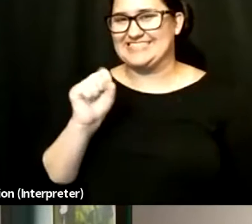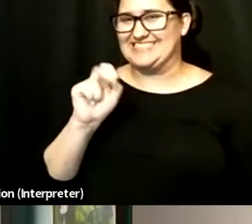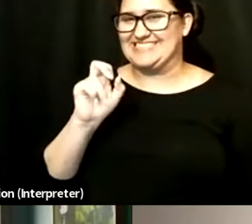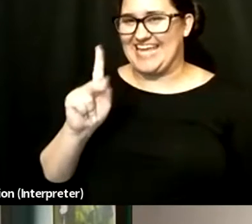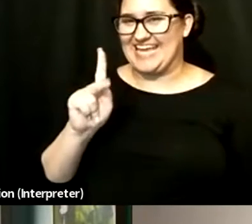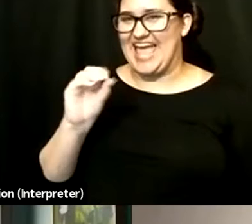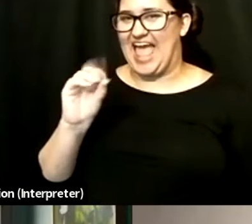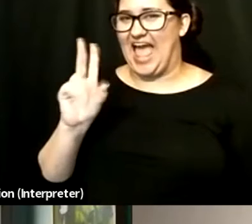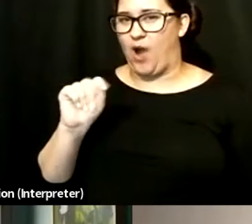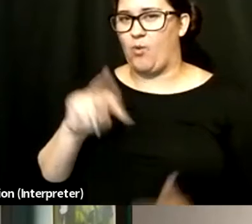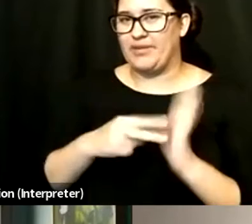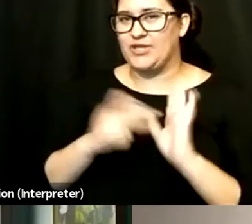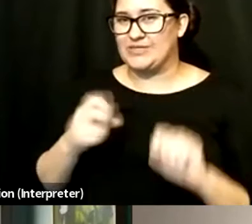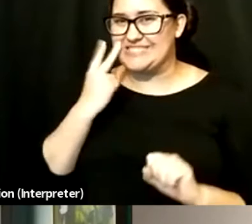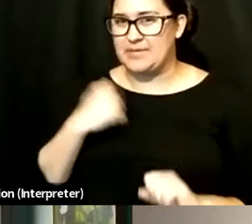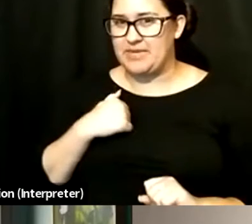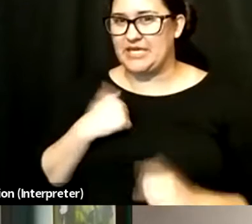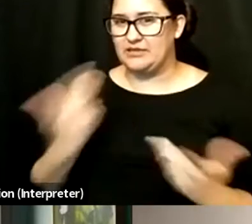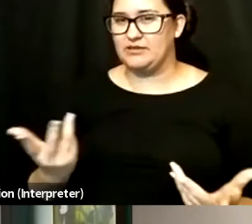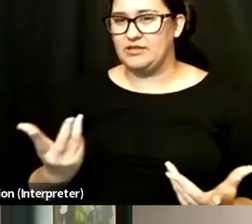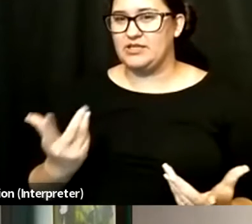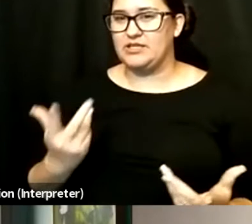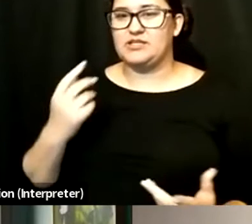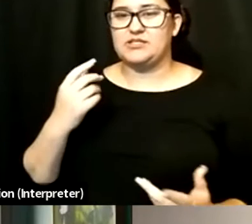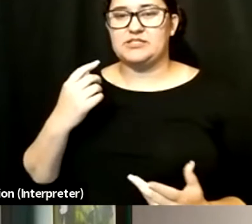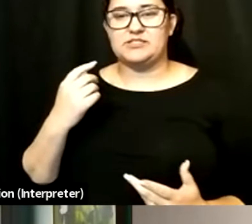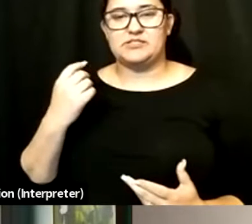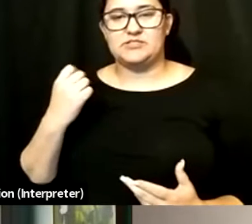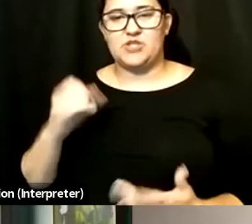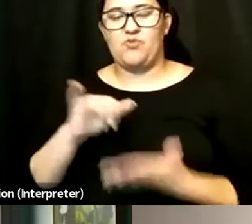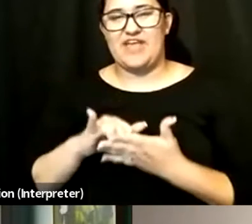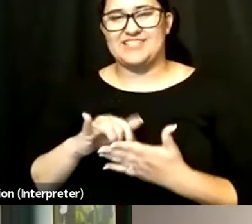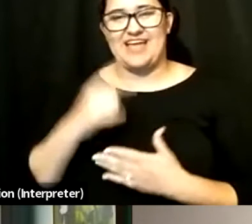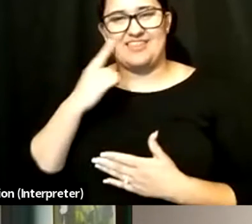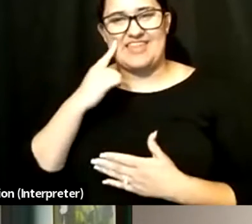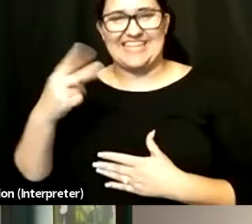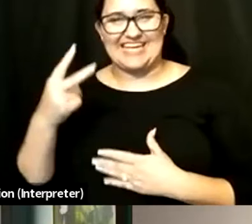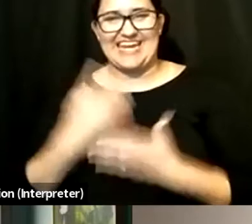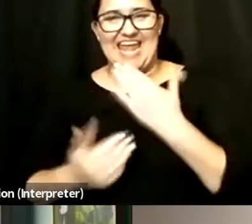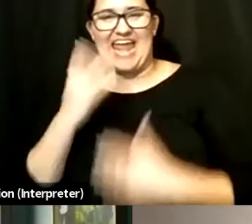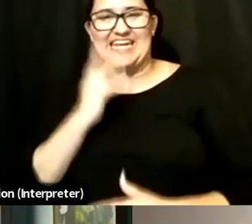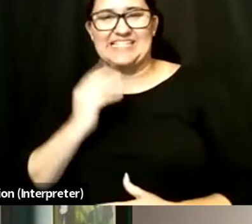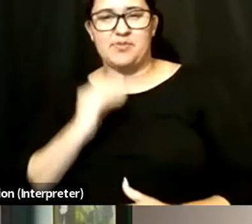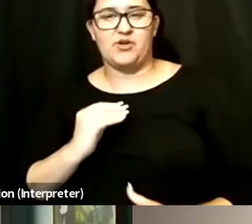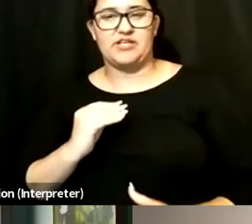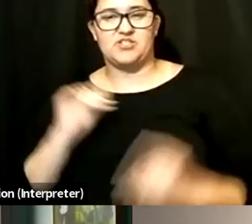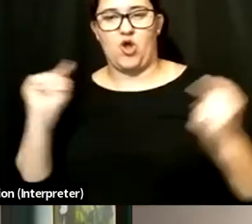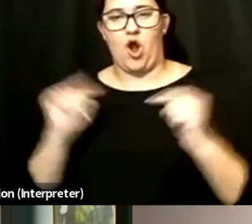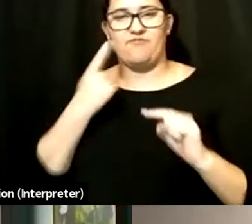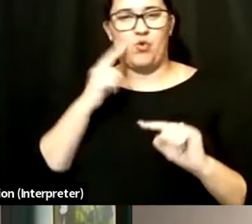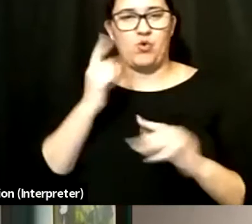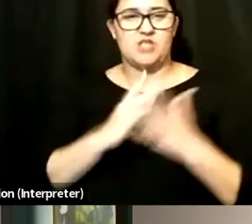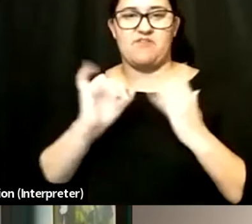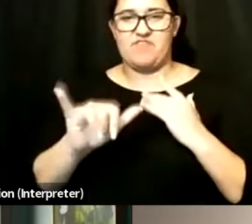the second guessing is always the secondary harm of a lot of some of the microaggression